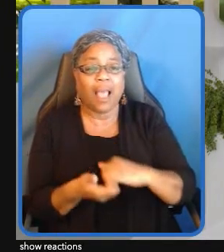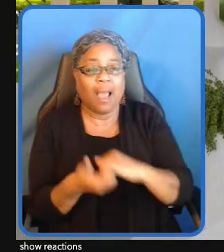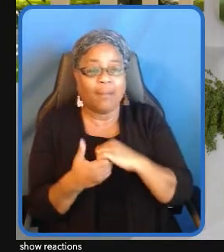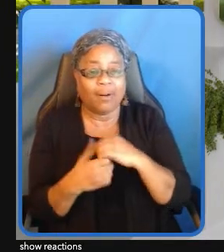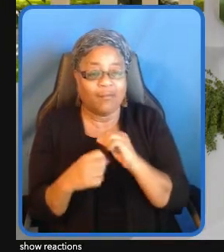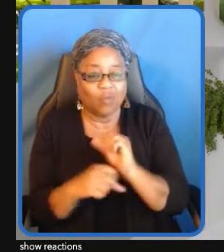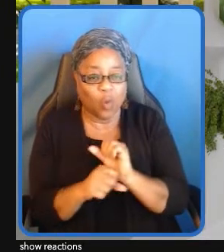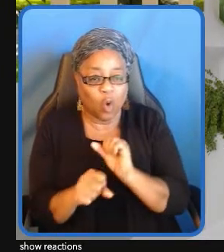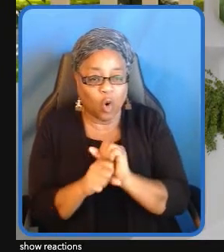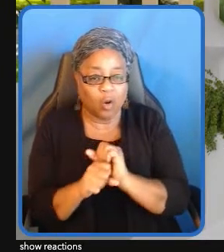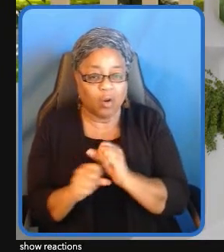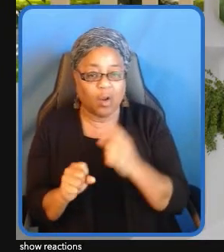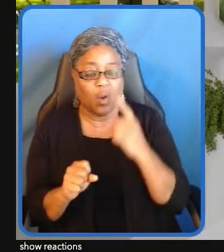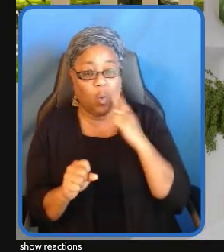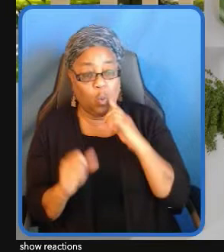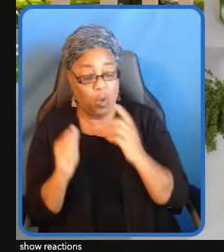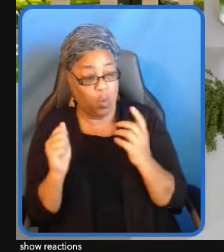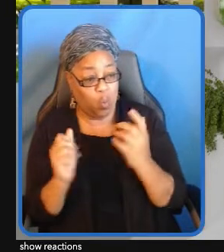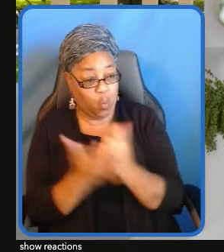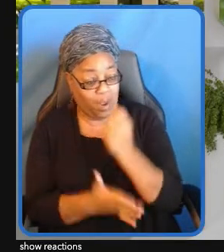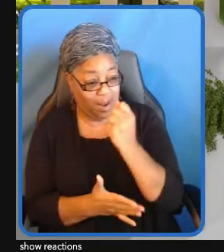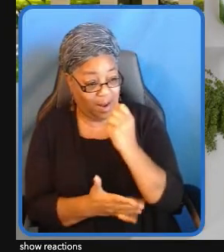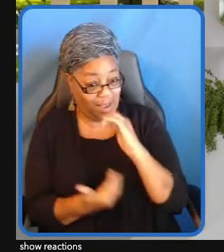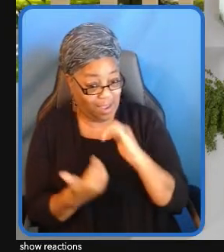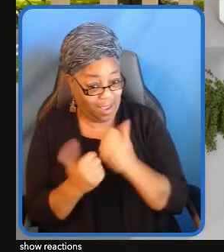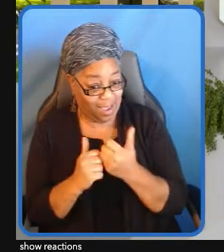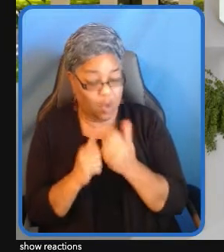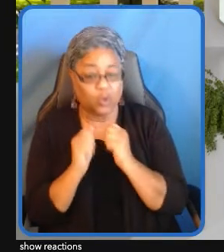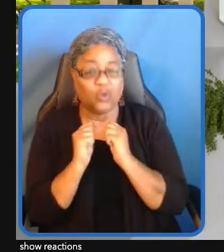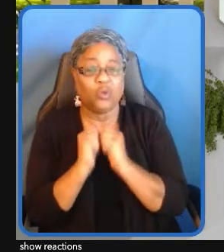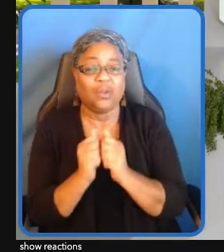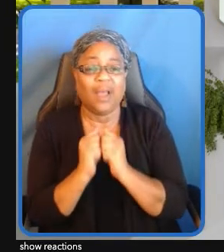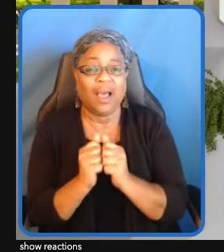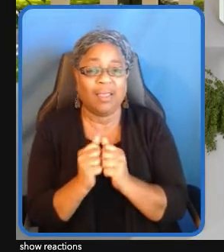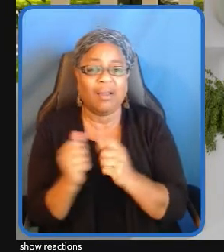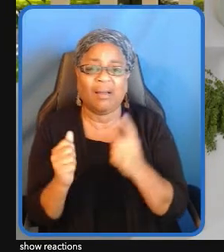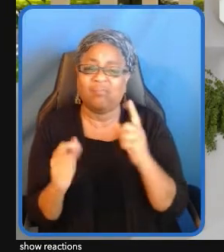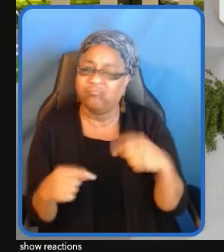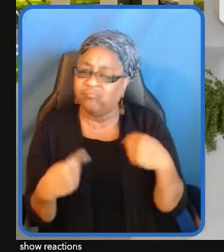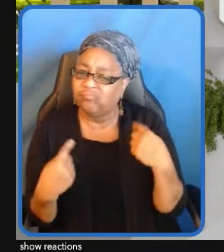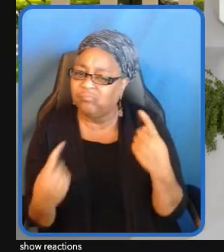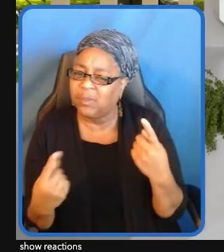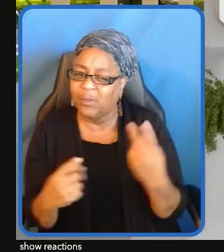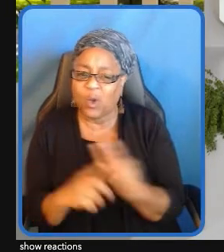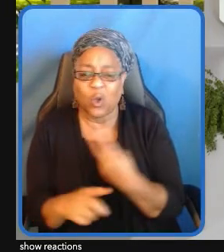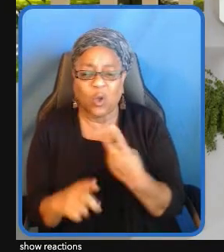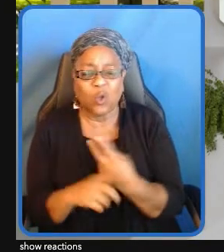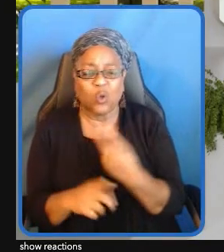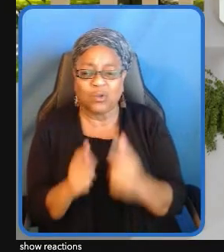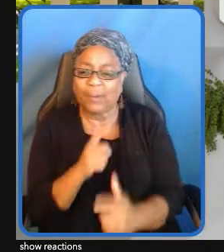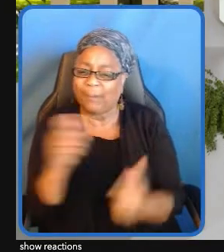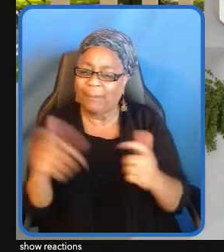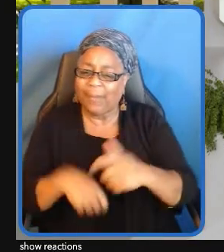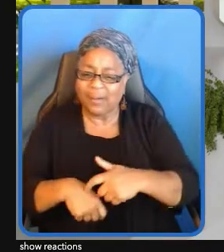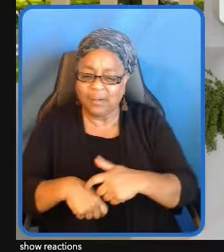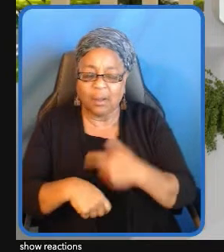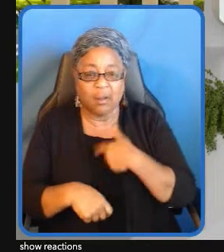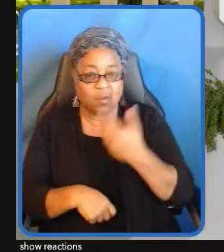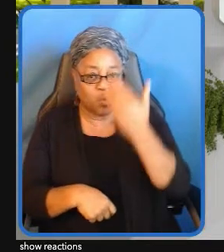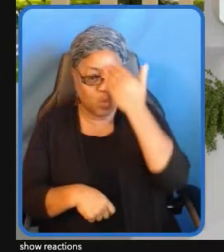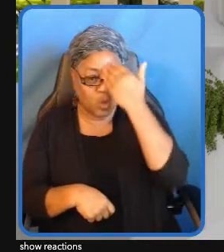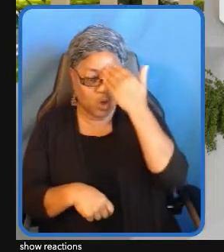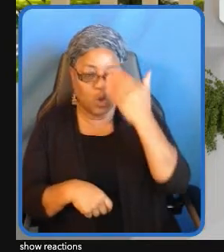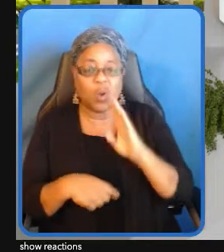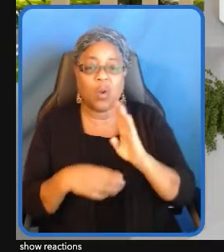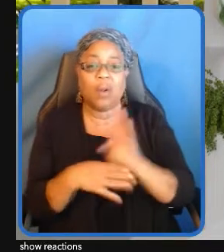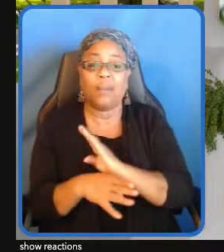or lose together. And oh my goodness, we have been losing big time. I mean, we all know business too often